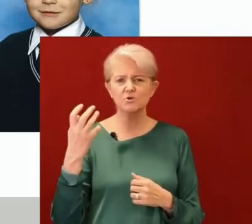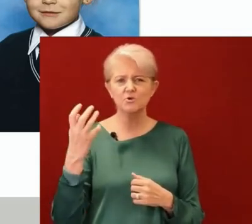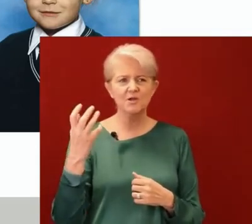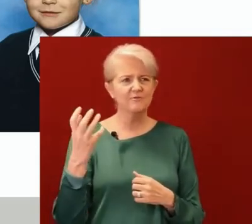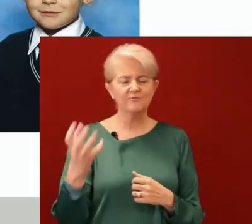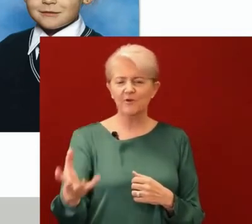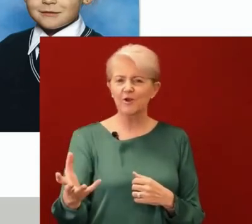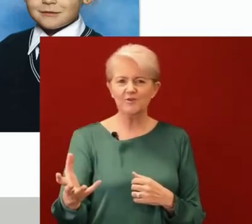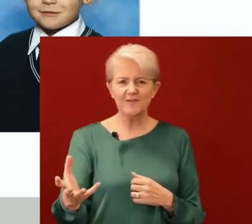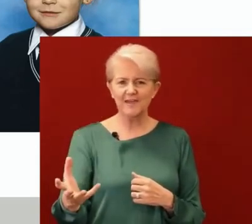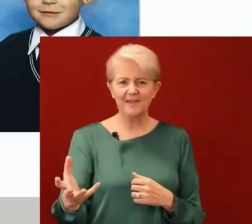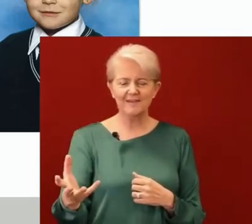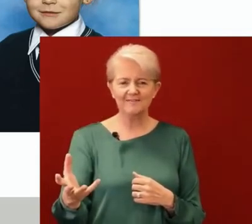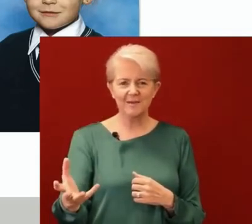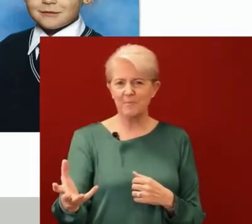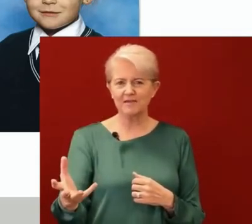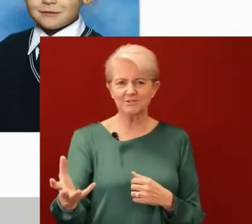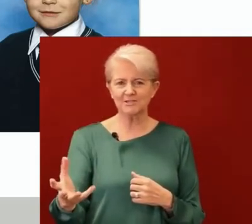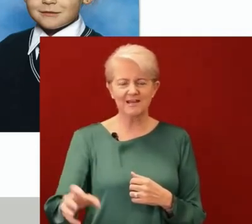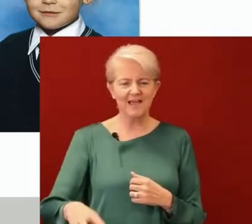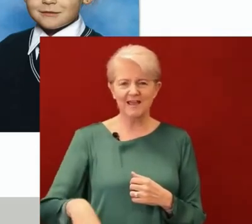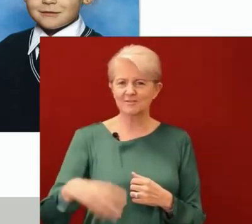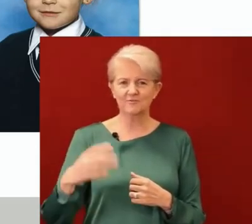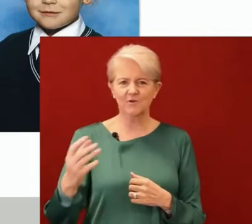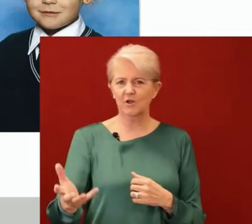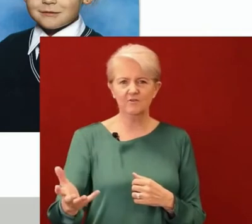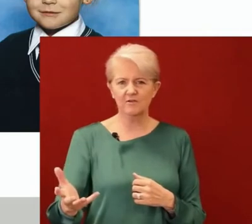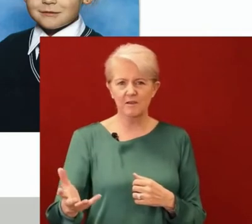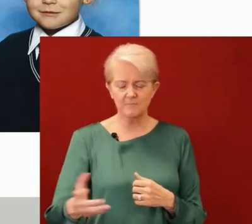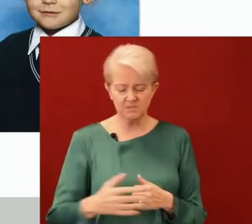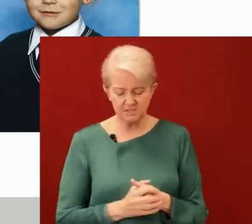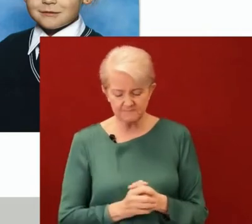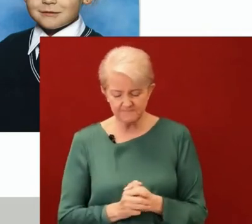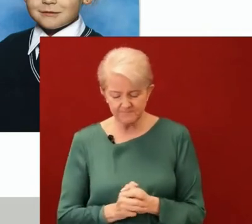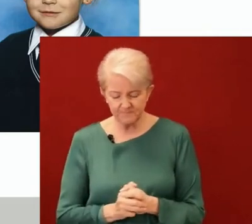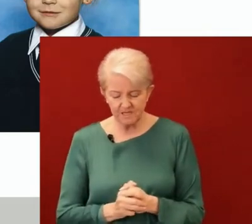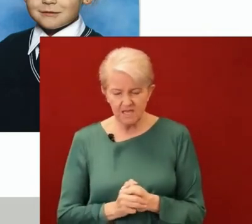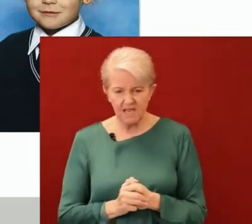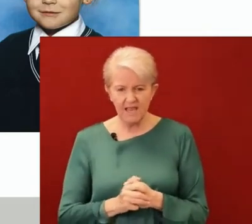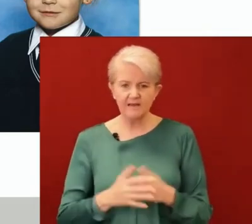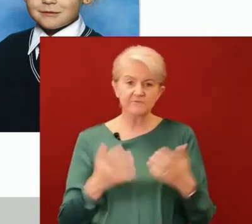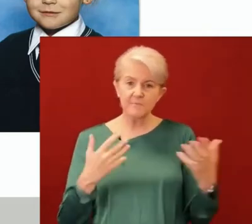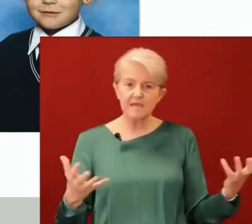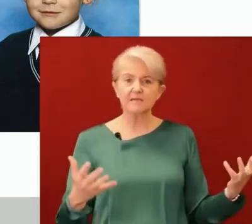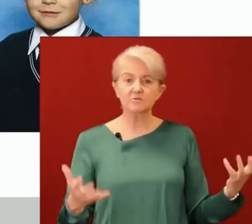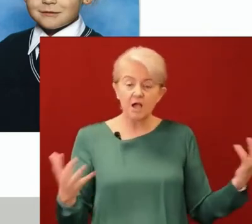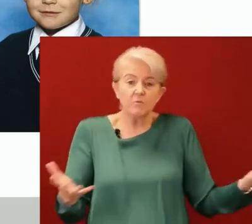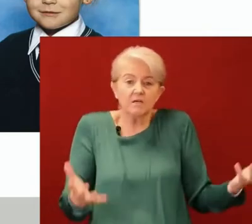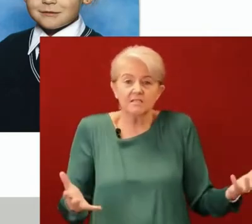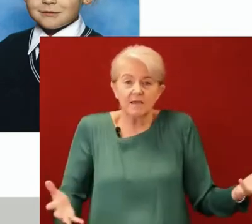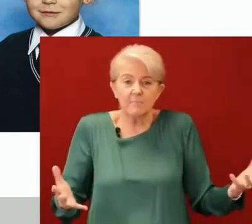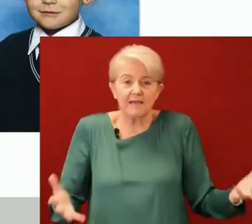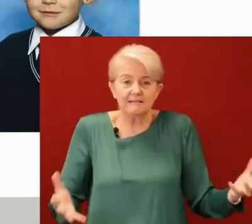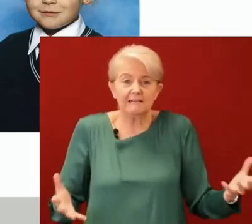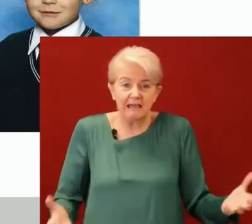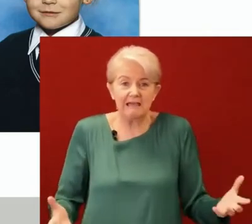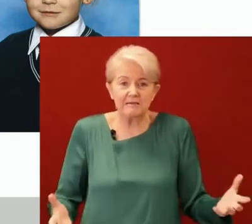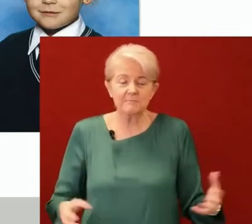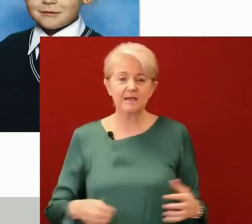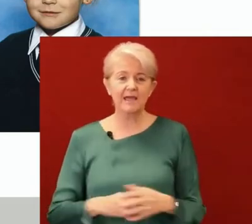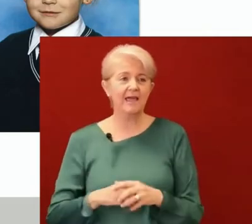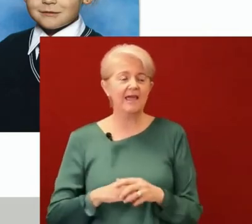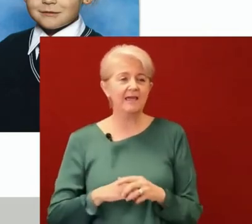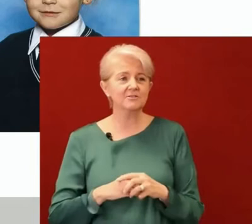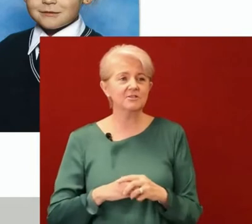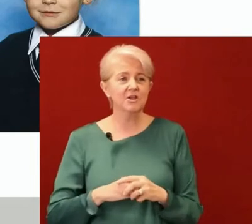to follow their passion and to follow their ambition. And for me, as I wanted to get back in the